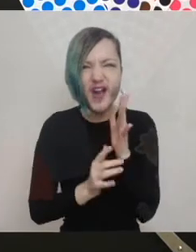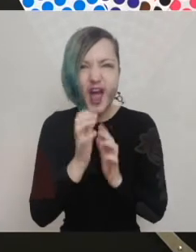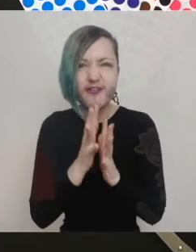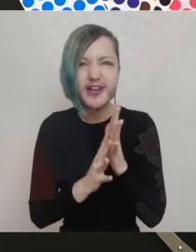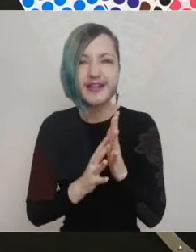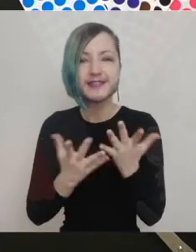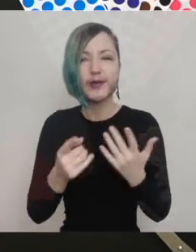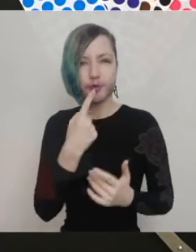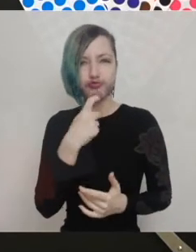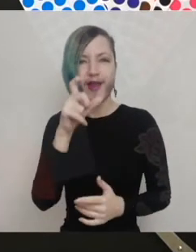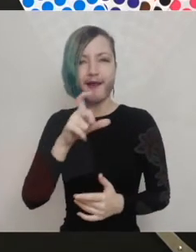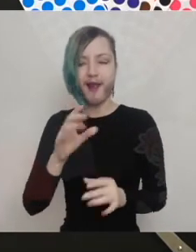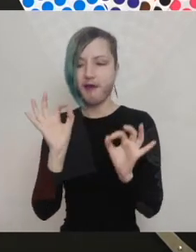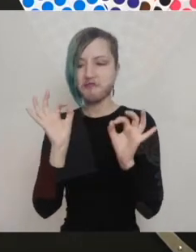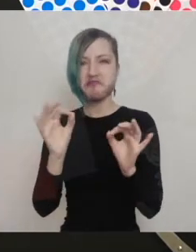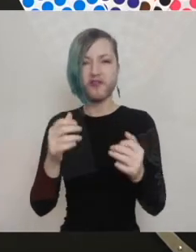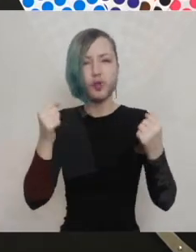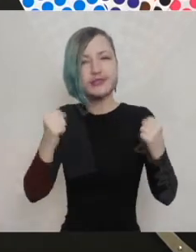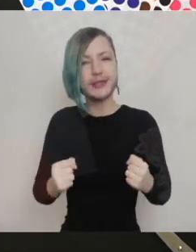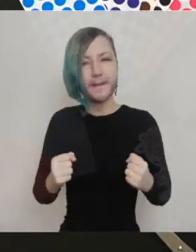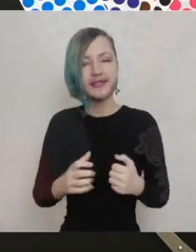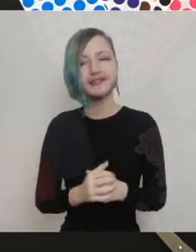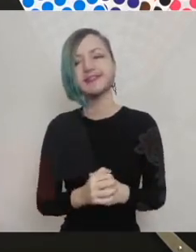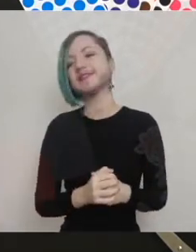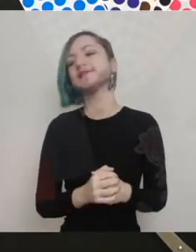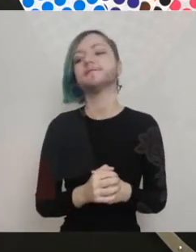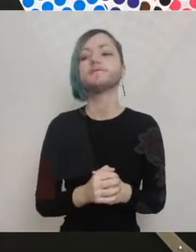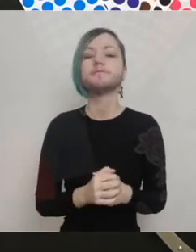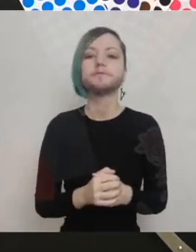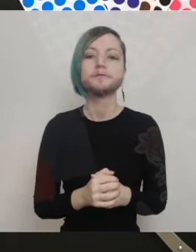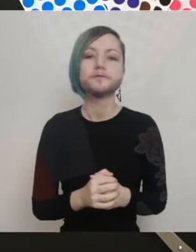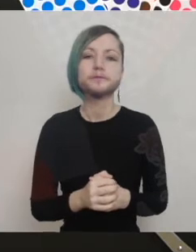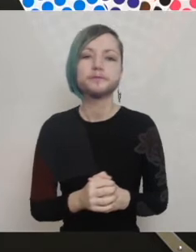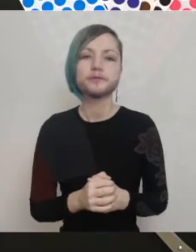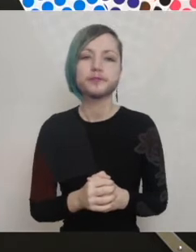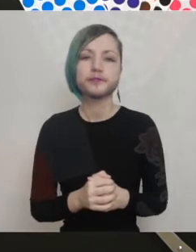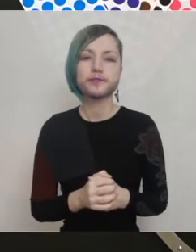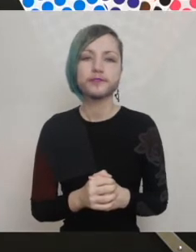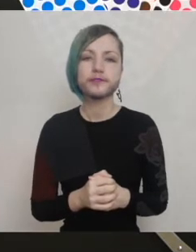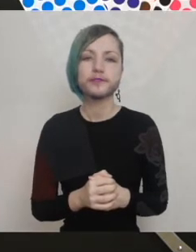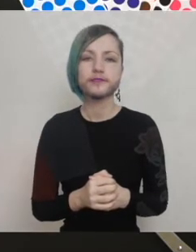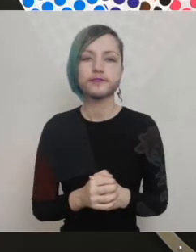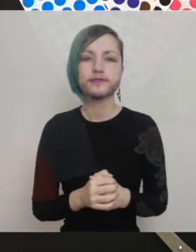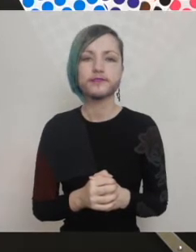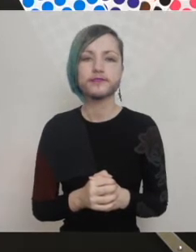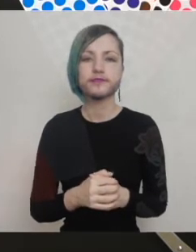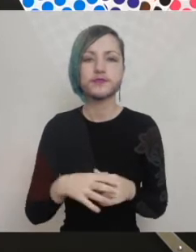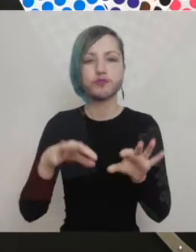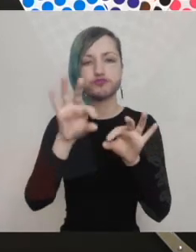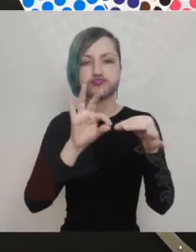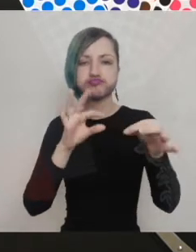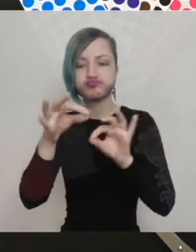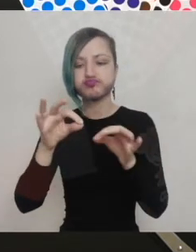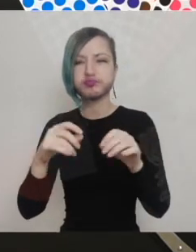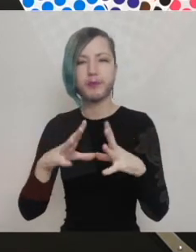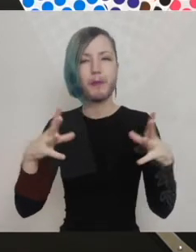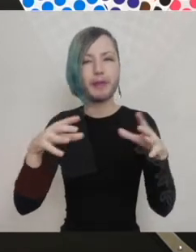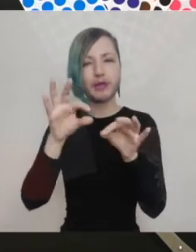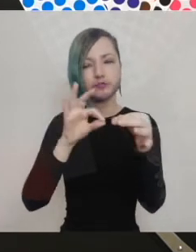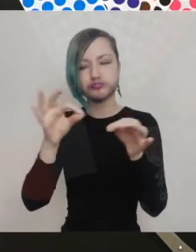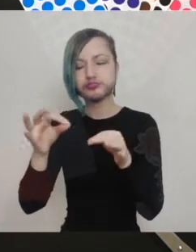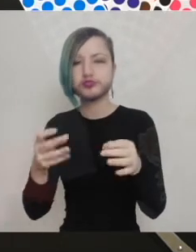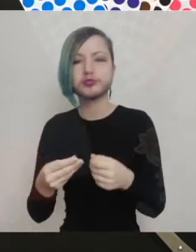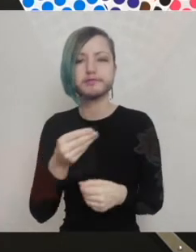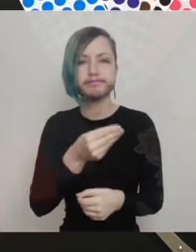With this lovely red colour here. So I'm just going to tear out some really large sections here. So